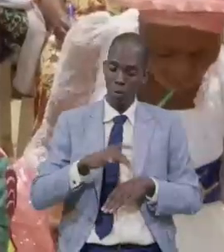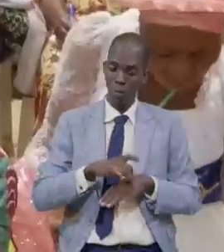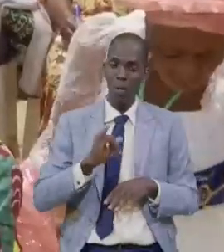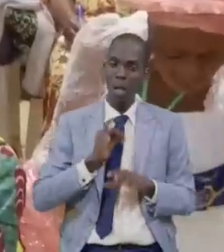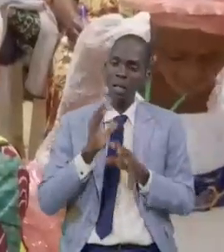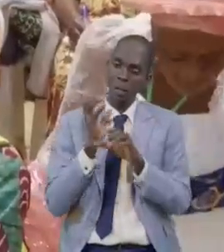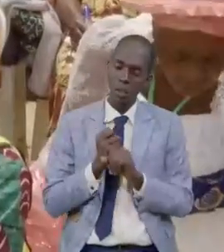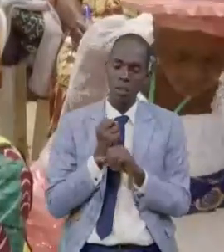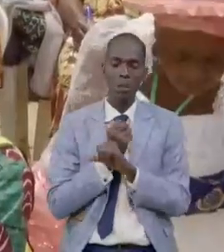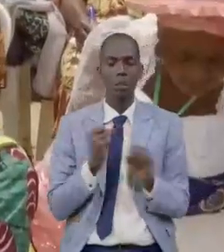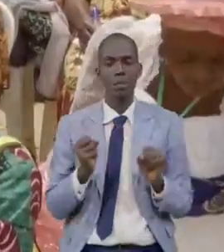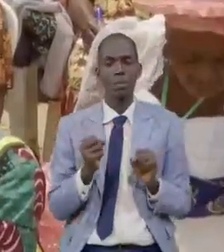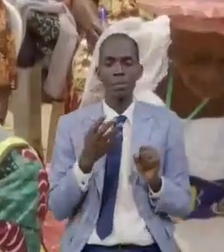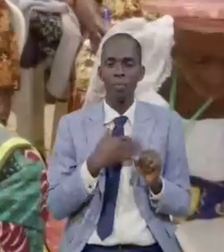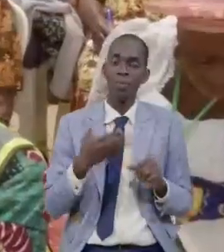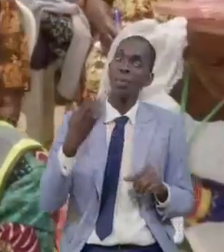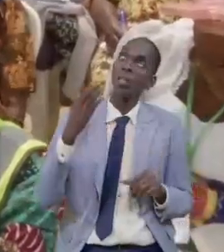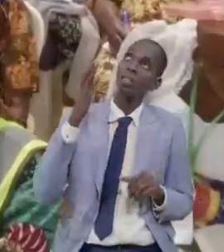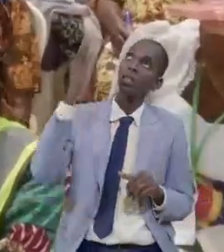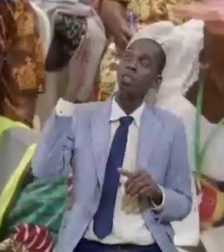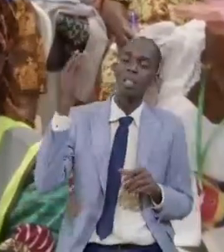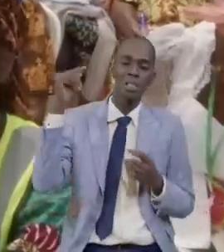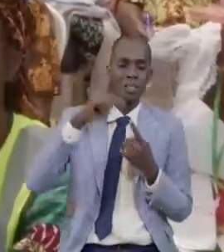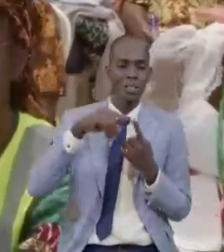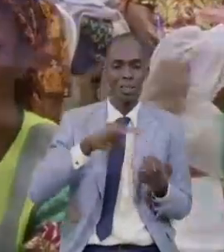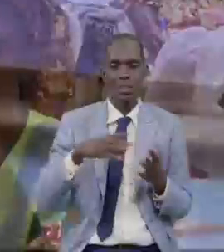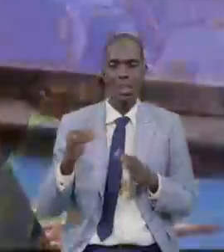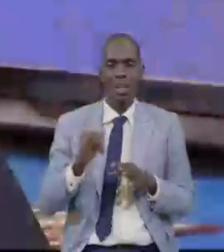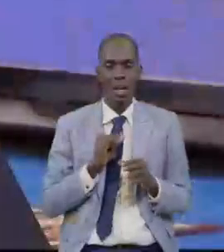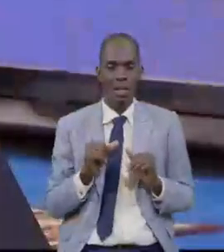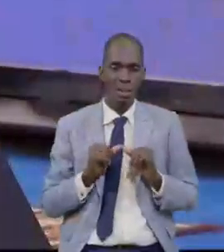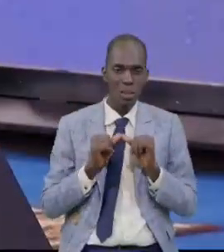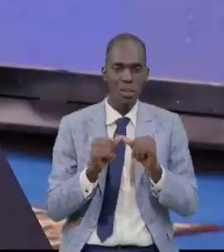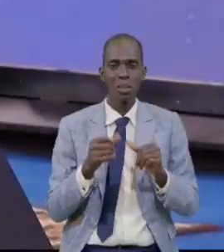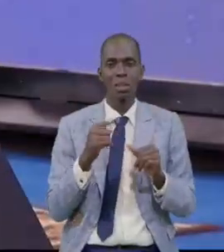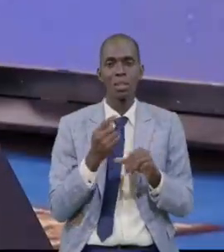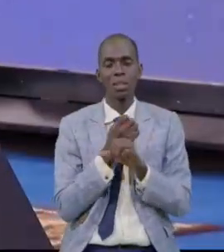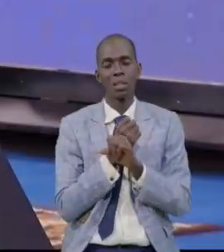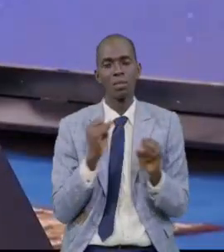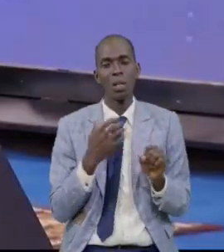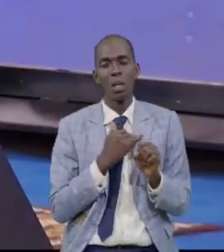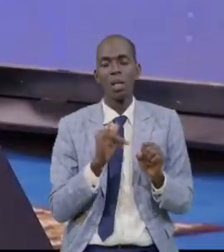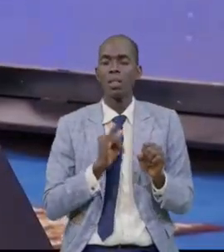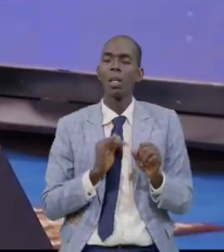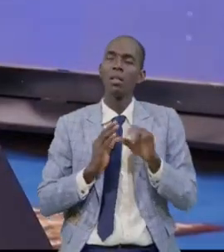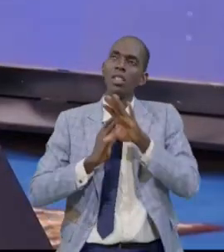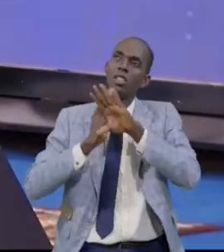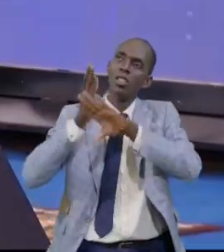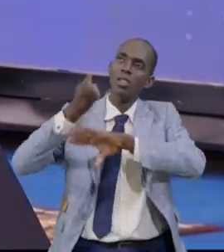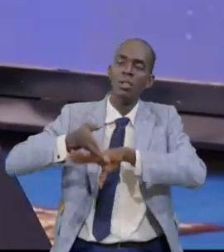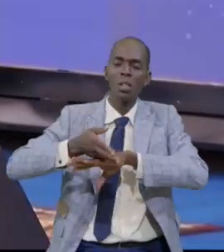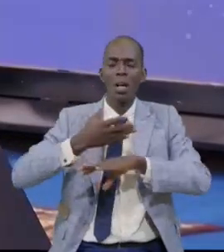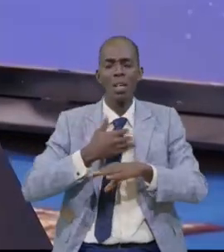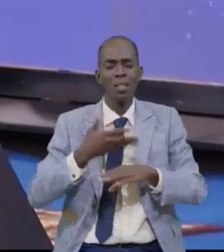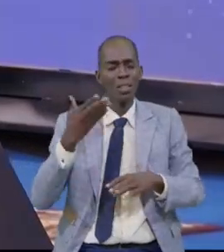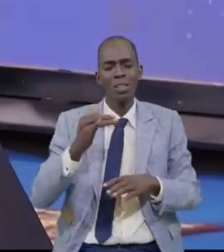there until death, I have the salvation. And then I cross over and I see great multitude, a heavenly